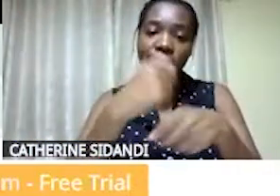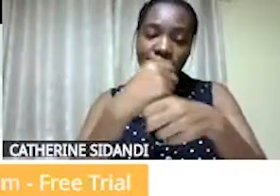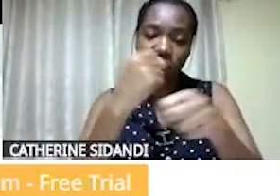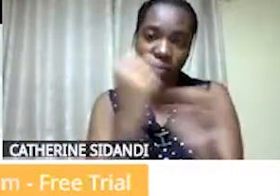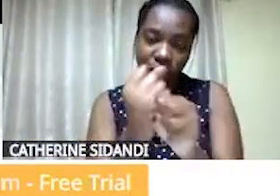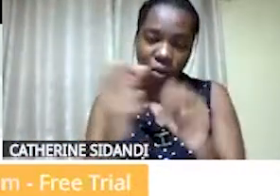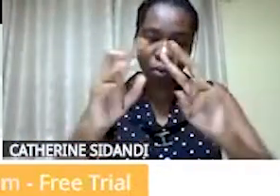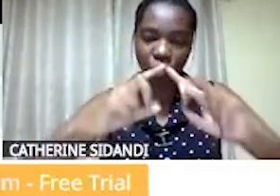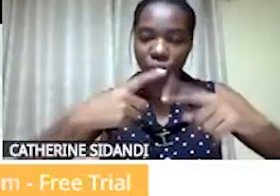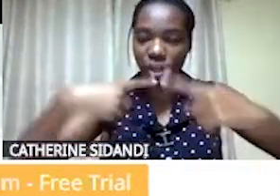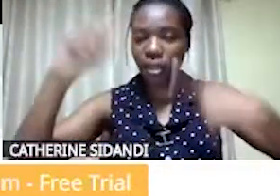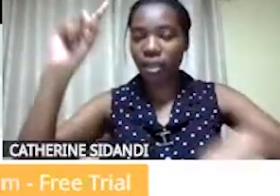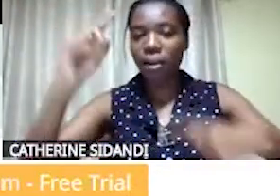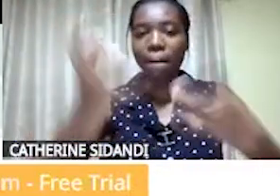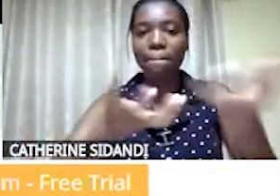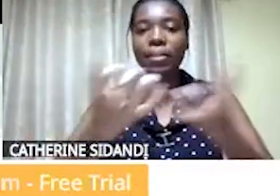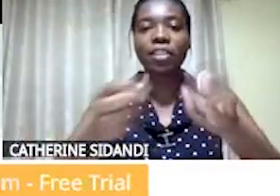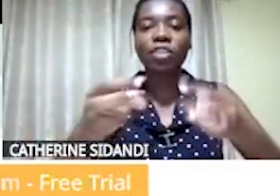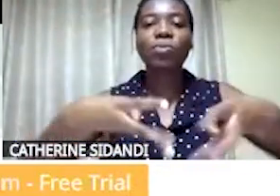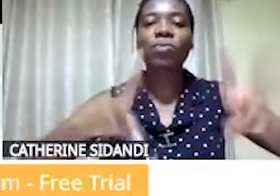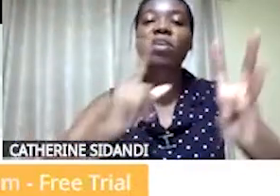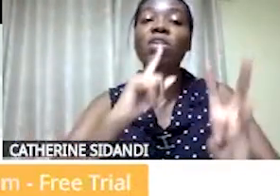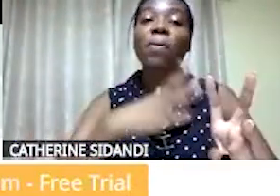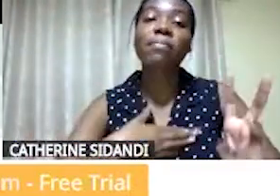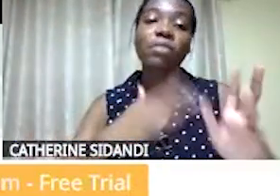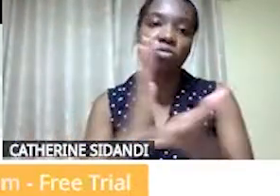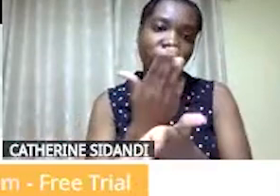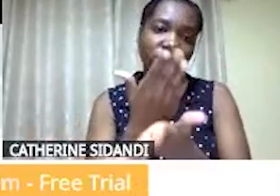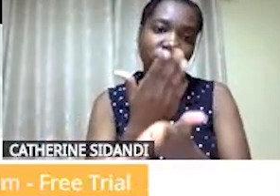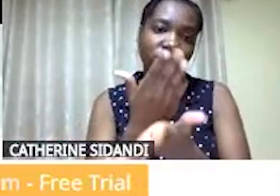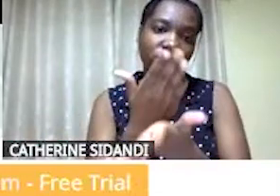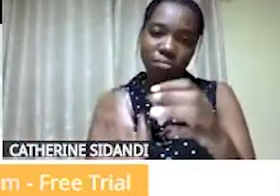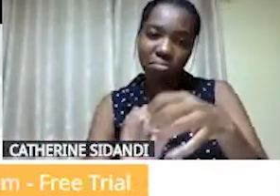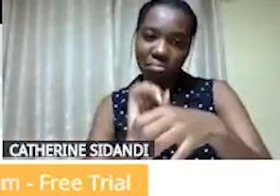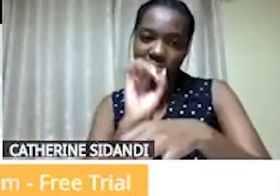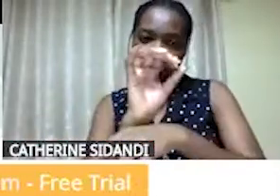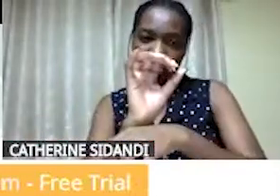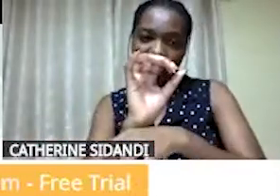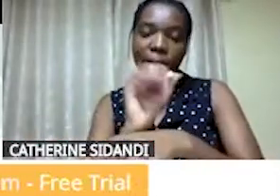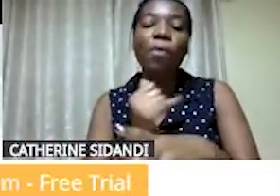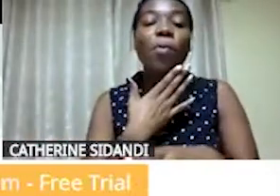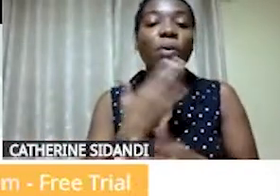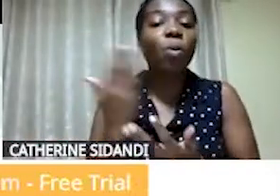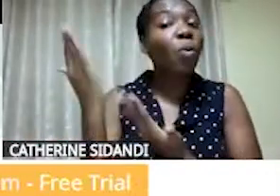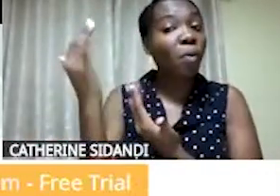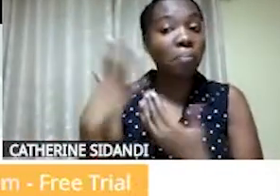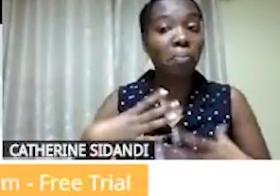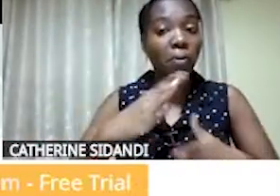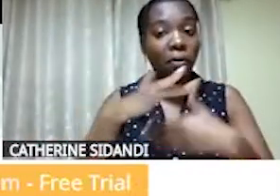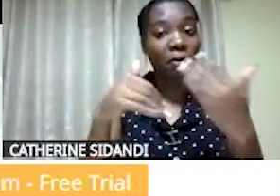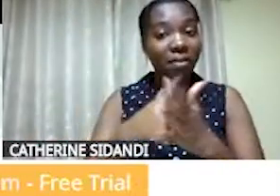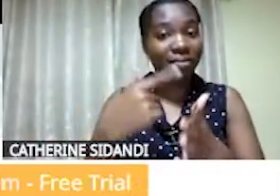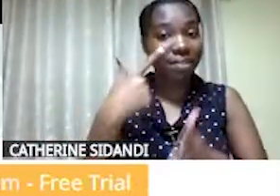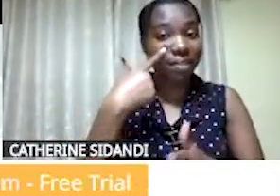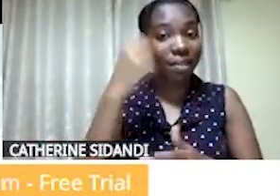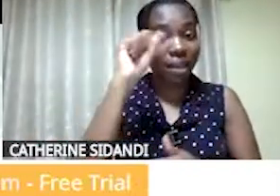am sharing my screen, so I hope you all can see it so that you're able to follow within